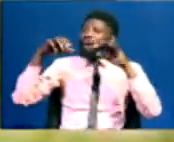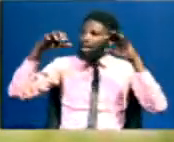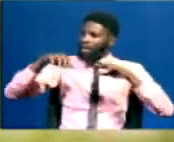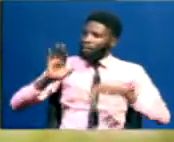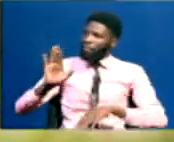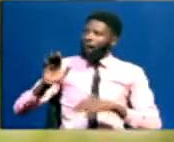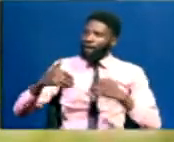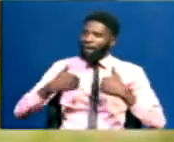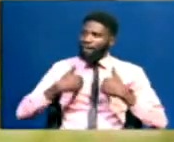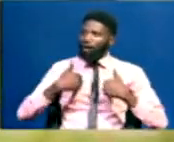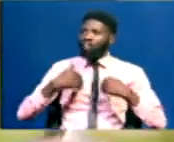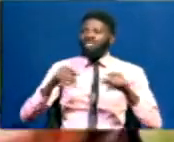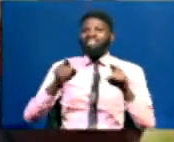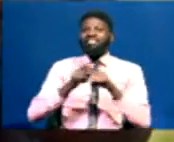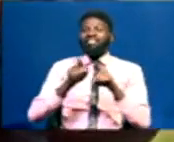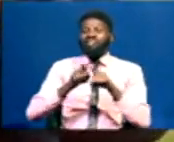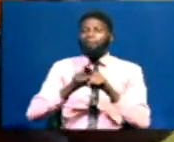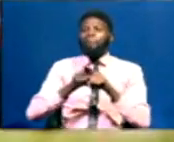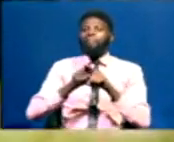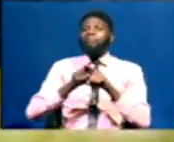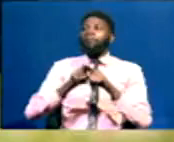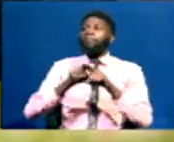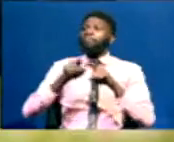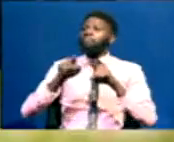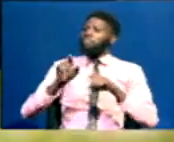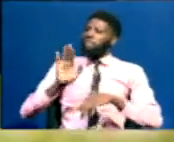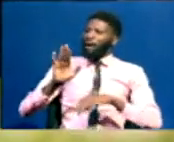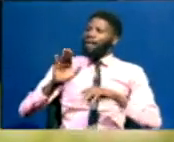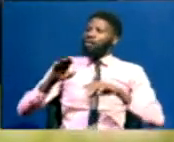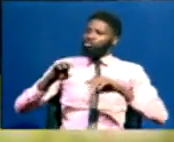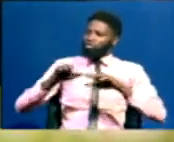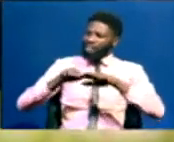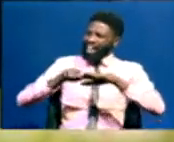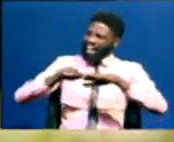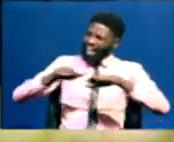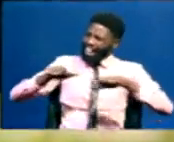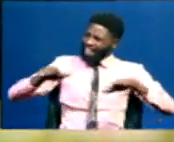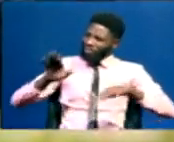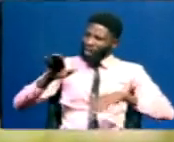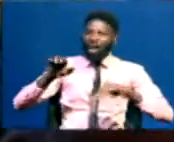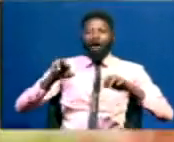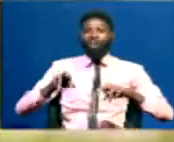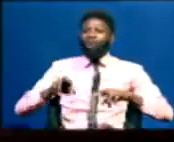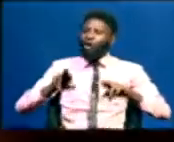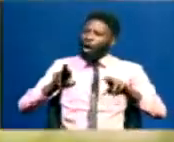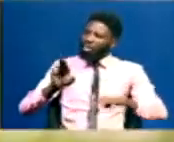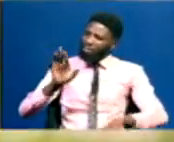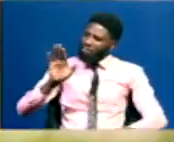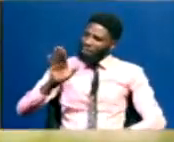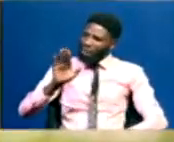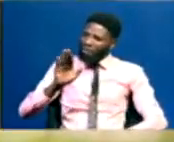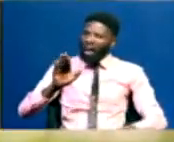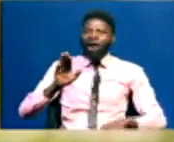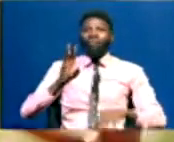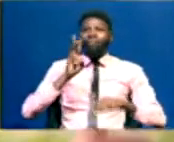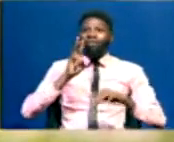flood. They filled the roads. You cannot cultivate anything because of